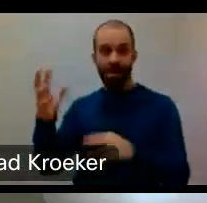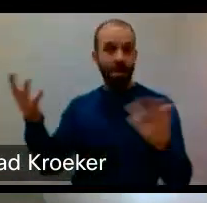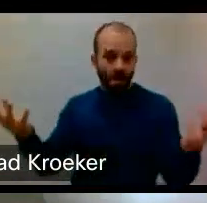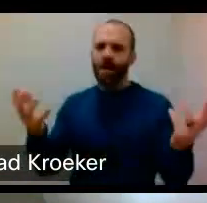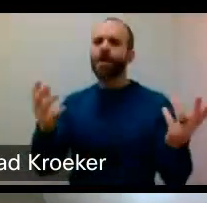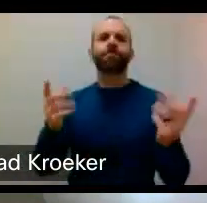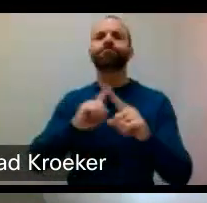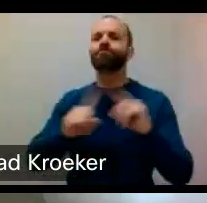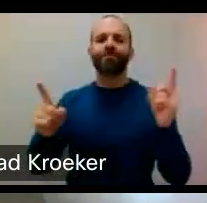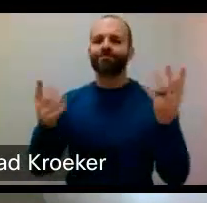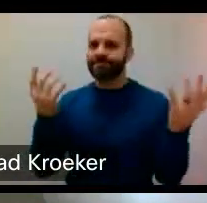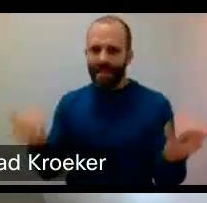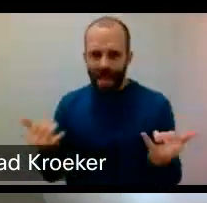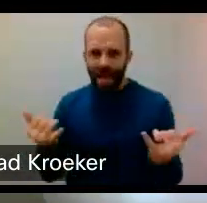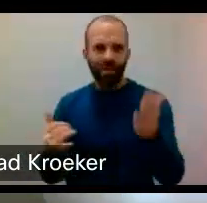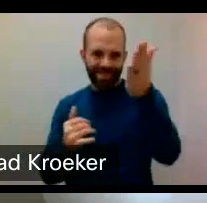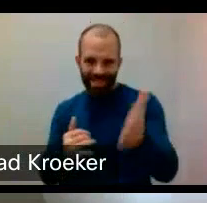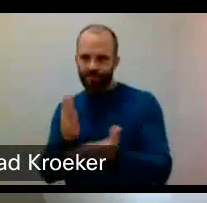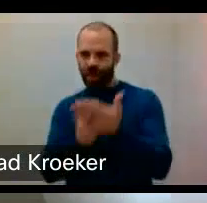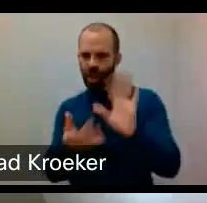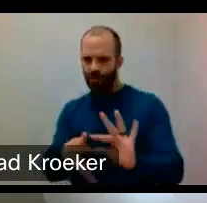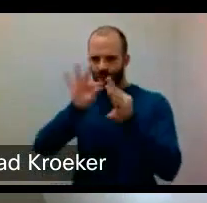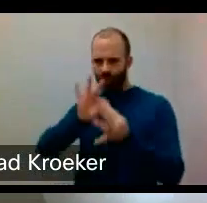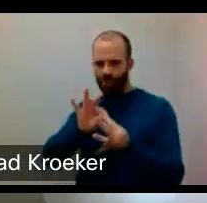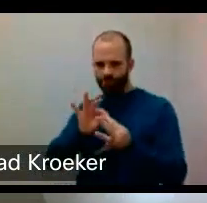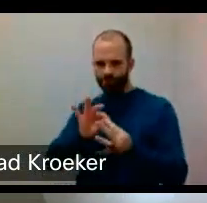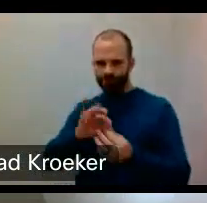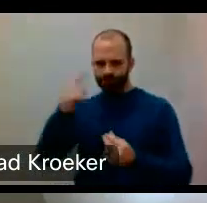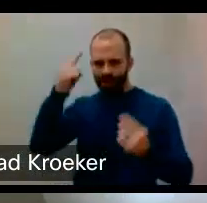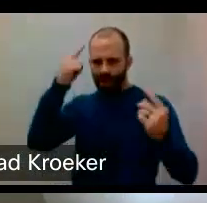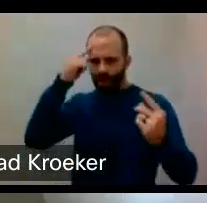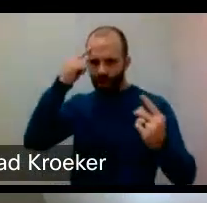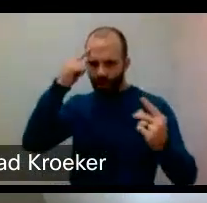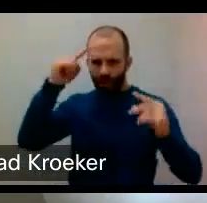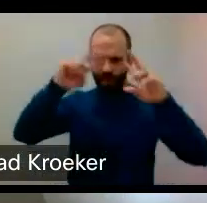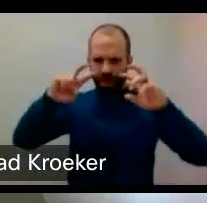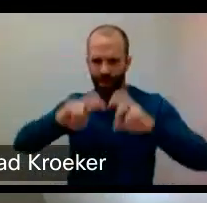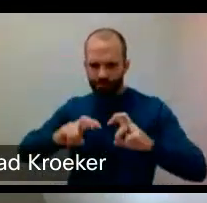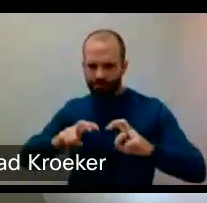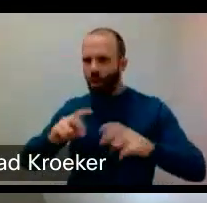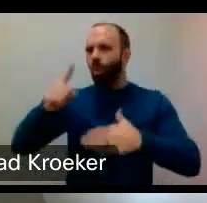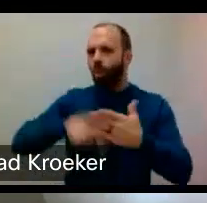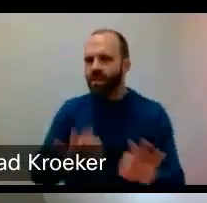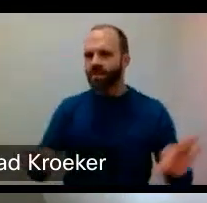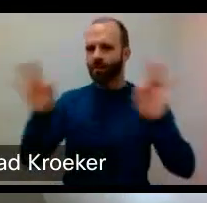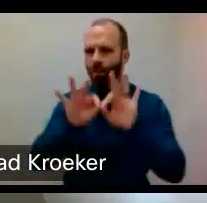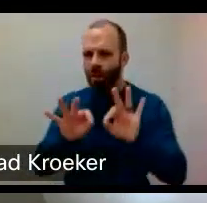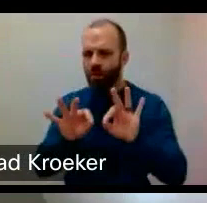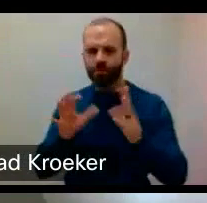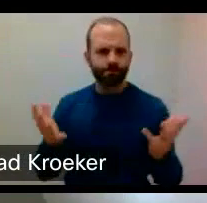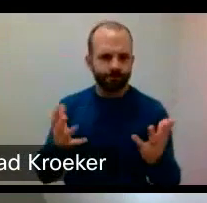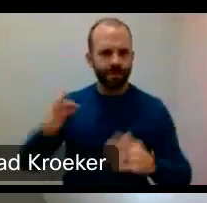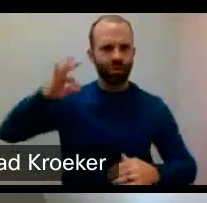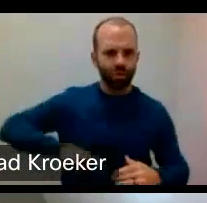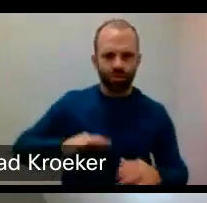some critical thinking or analysis to decide what is important, interesting, useful, relevant. What are